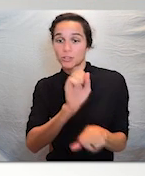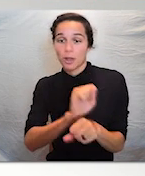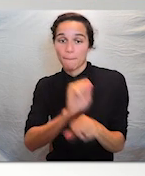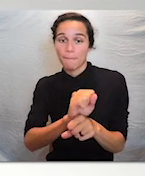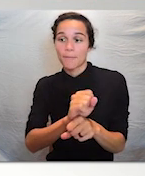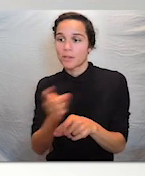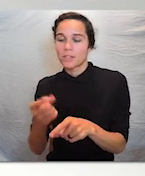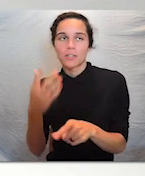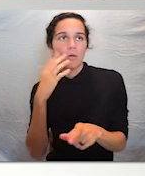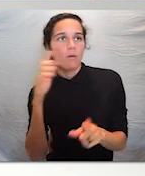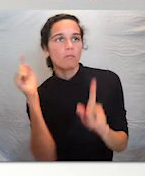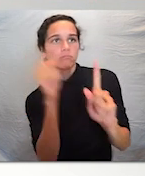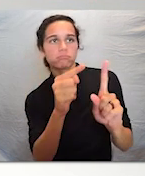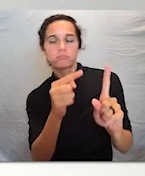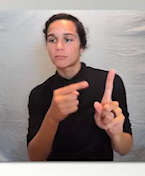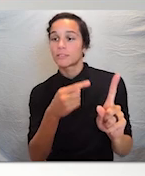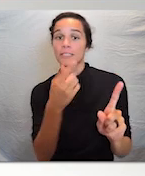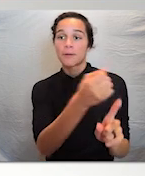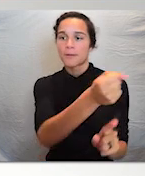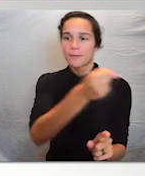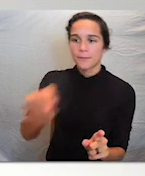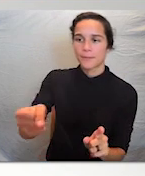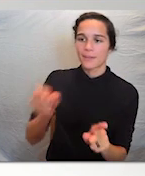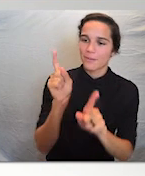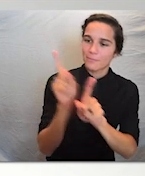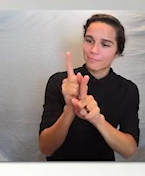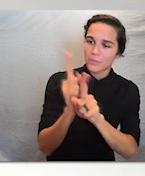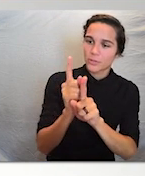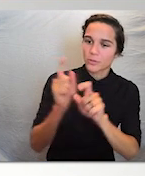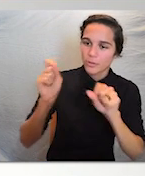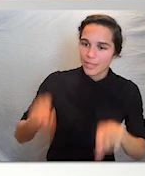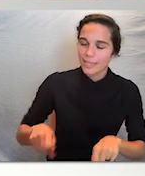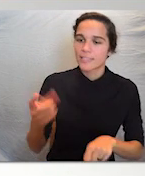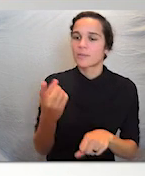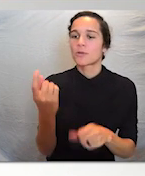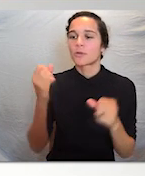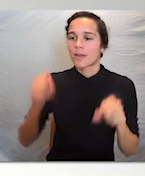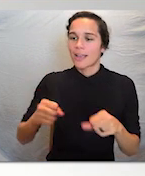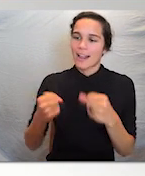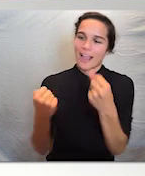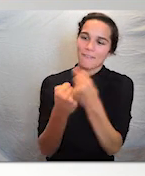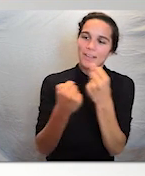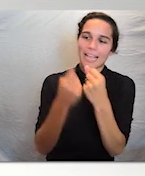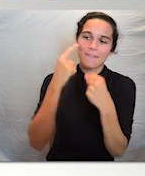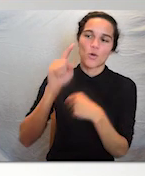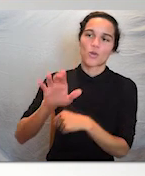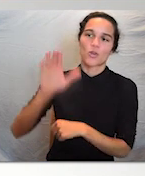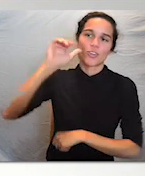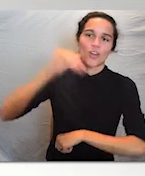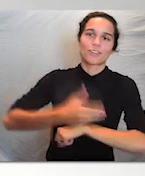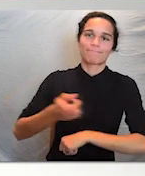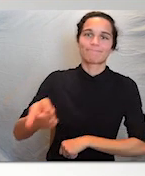someone that she could ask questions, someone that would advocate for her on her behalf.